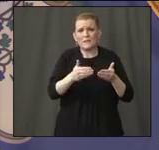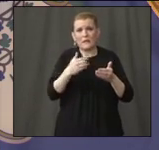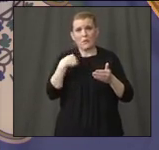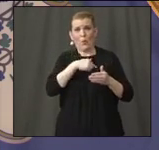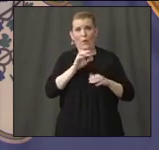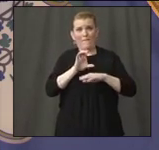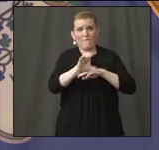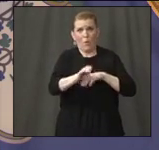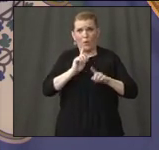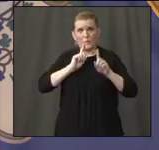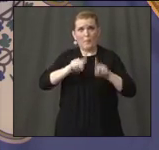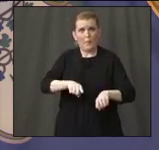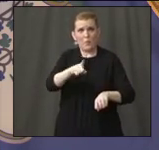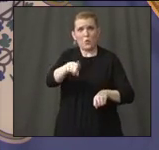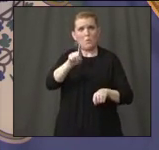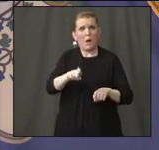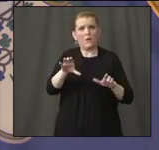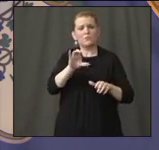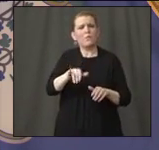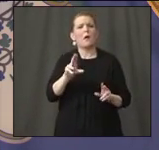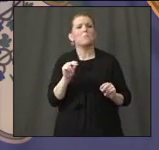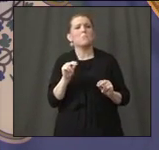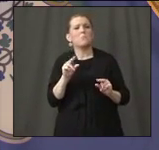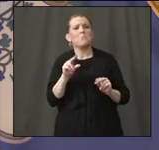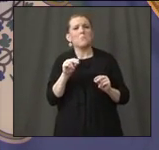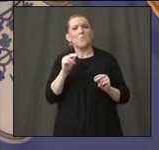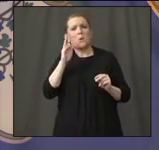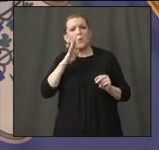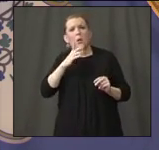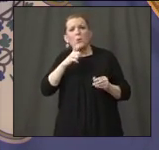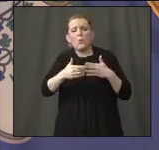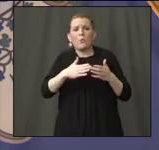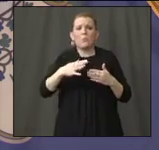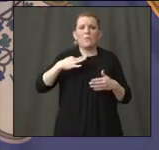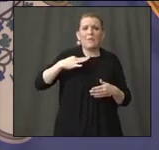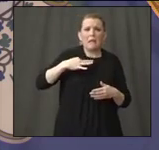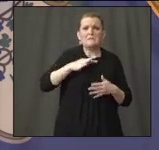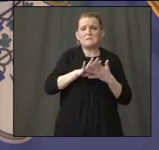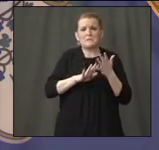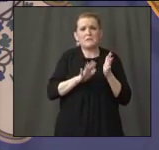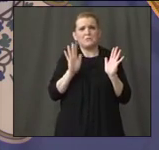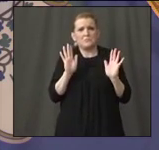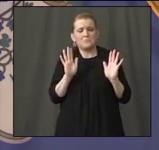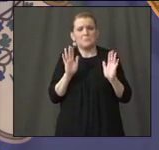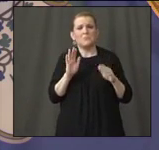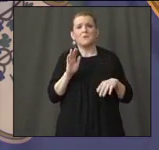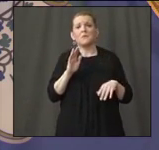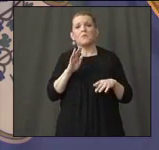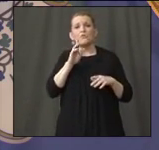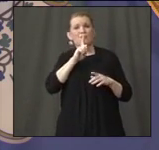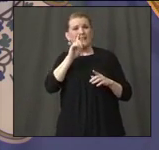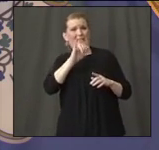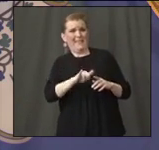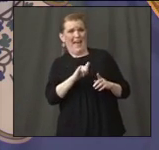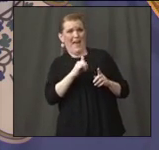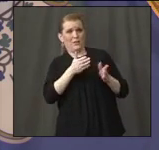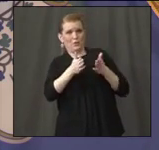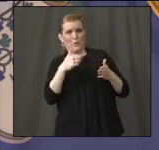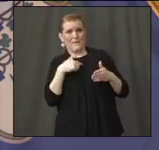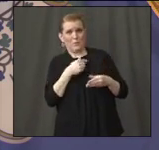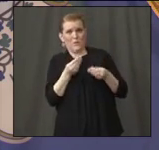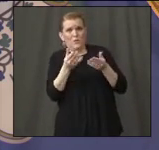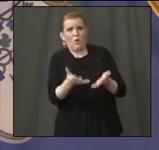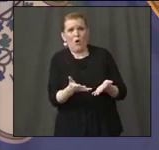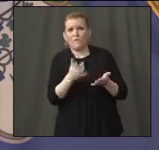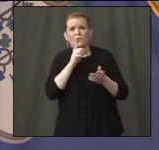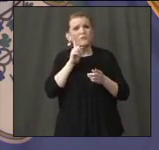personal basis, when the monitor's giving you a call like they're doing in New Haven, you can decide whether you want to participate or not.